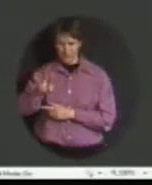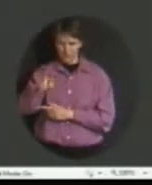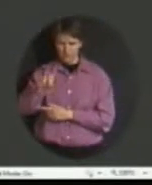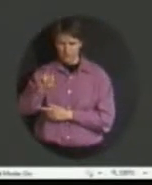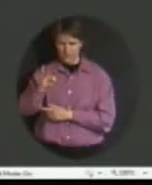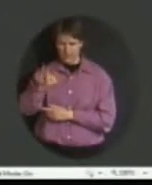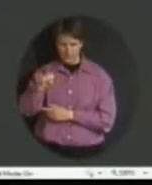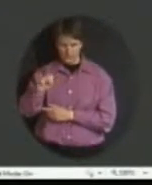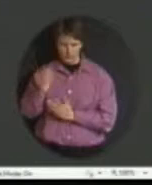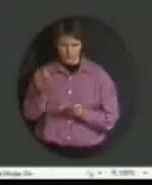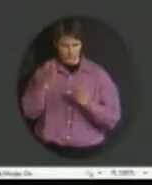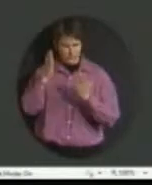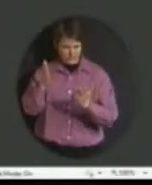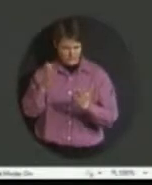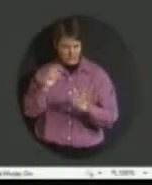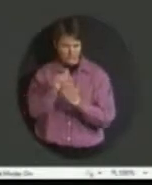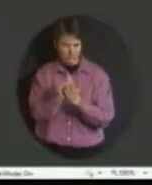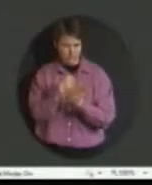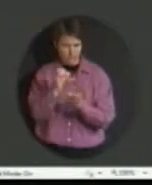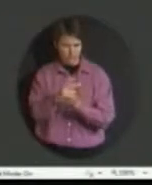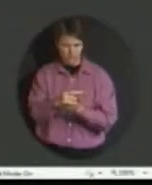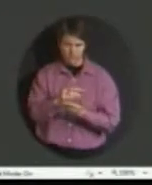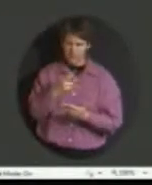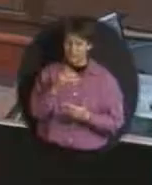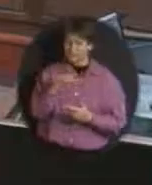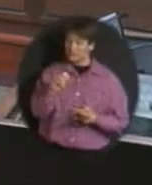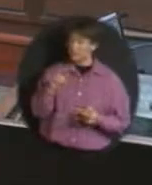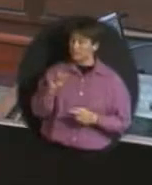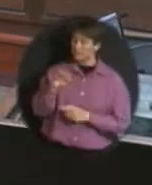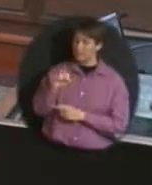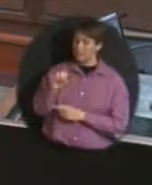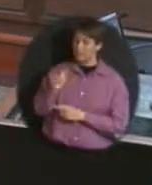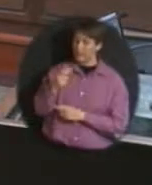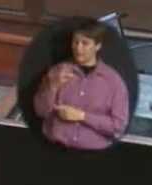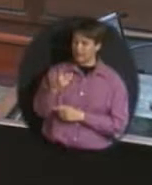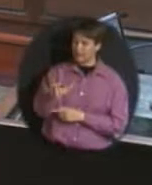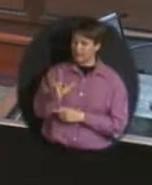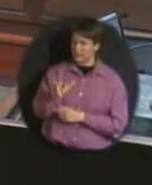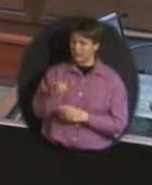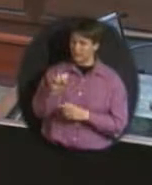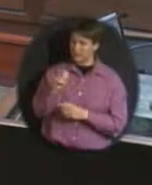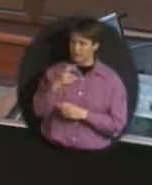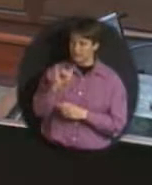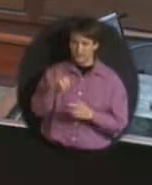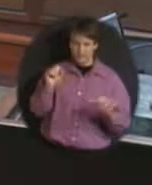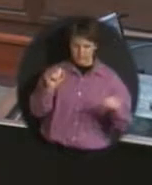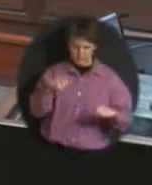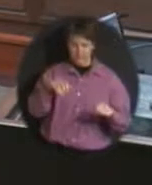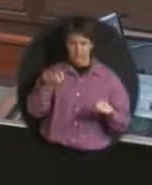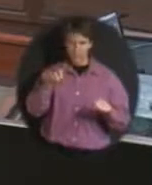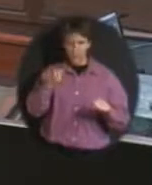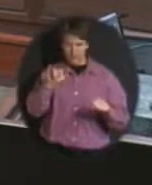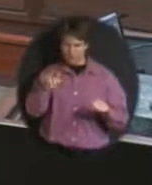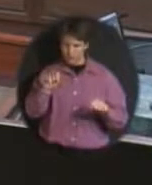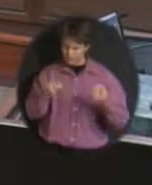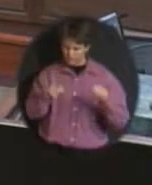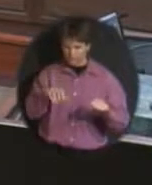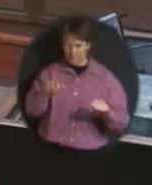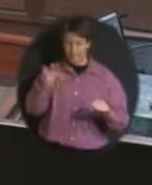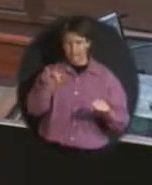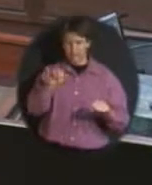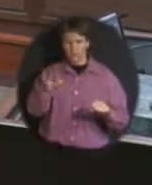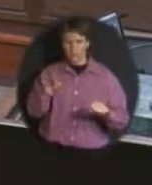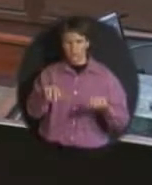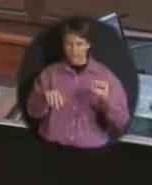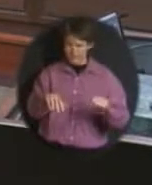as presented this evening. Ms. Hibbs? Mrs. Ashley? Yes. Dr. Daniels? Yes. Mrs. Felter? Yes. Mrs.